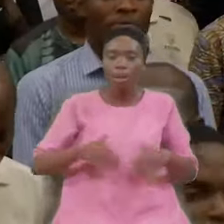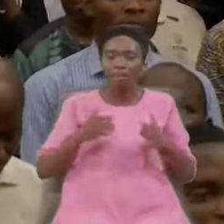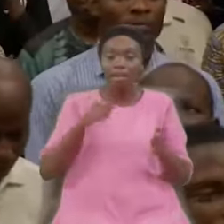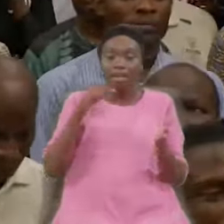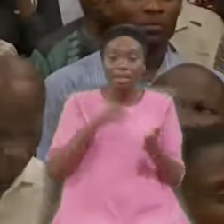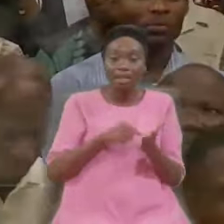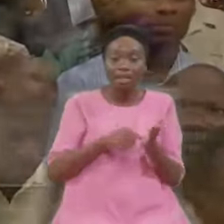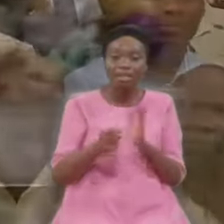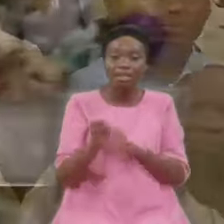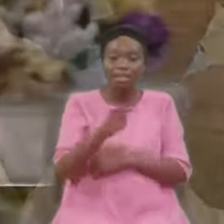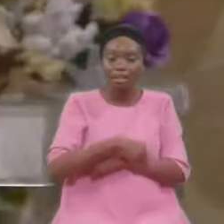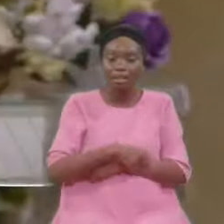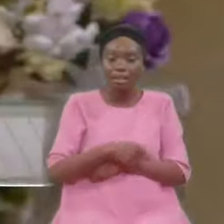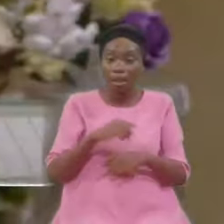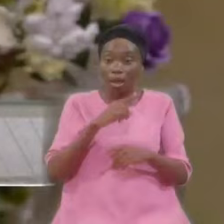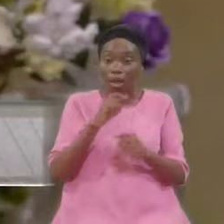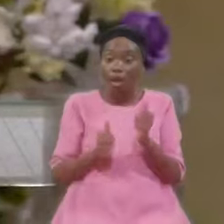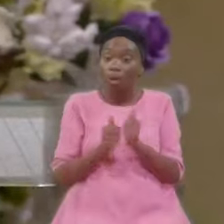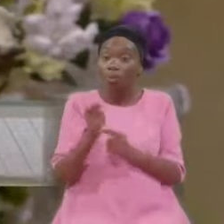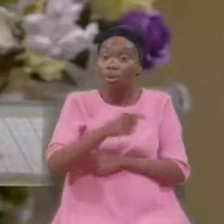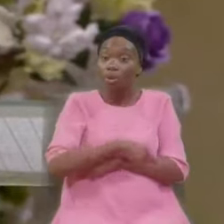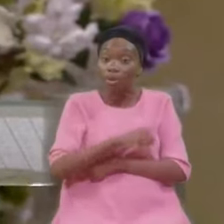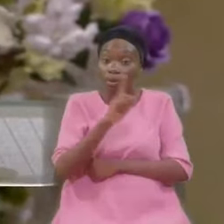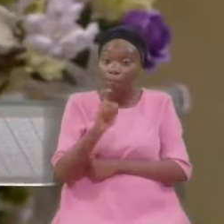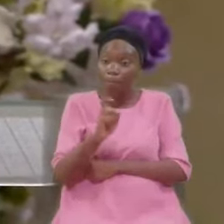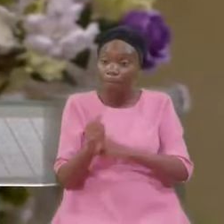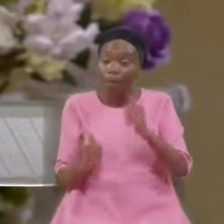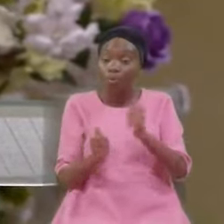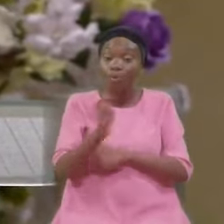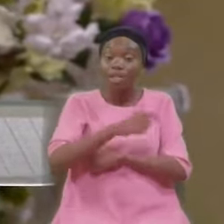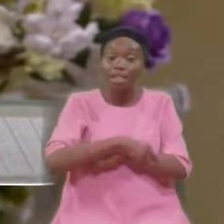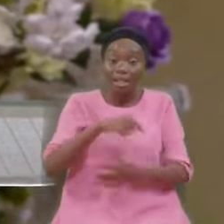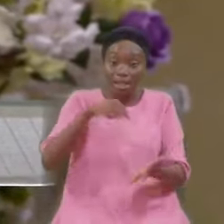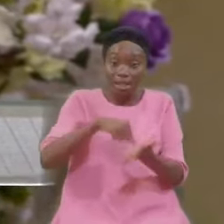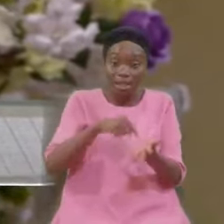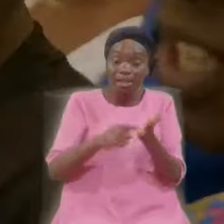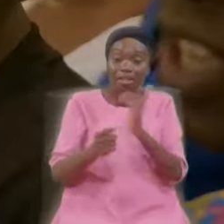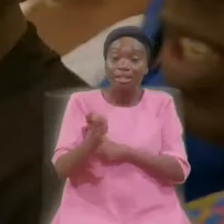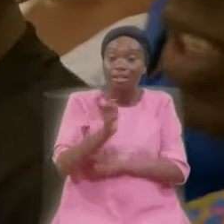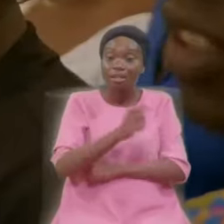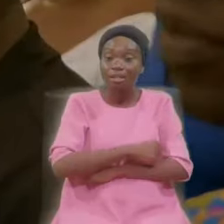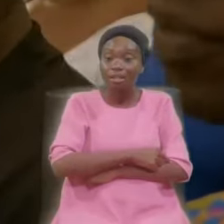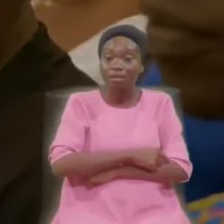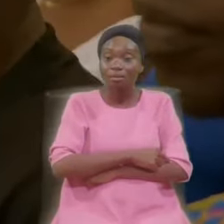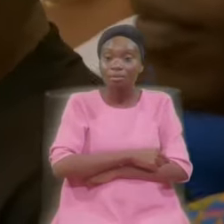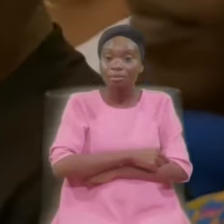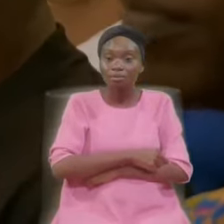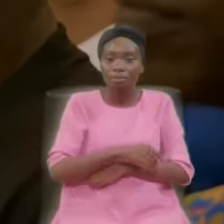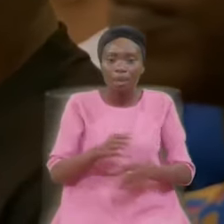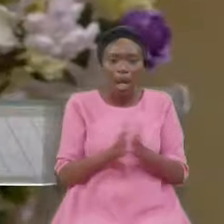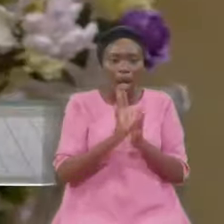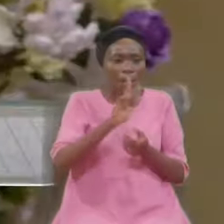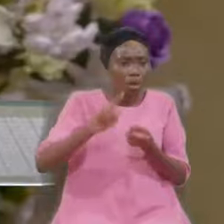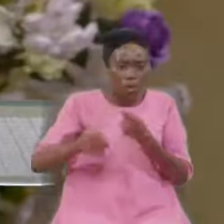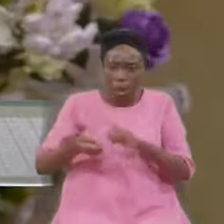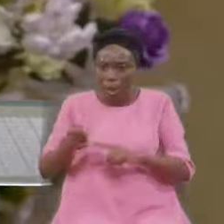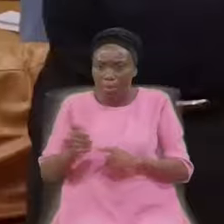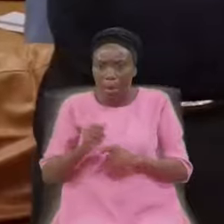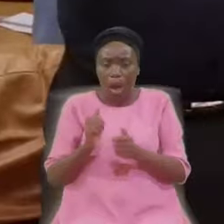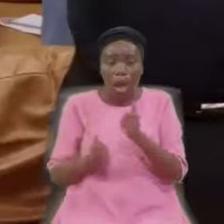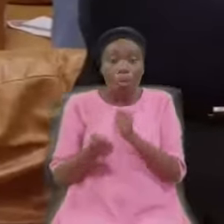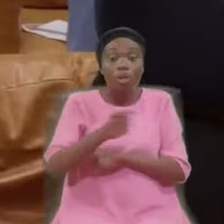This day, which day? I can't hear. I said, which day? Ask your neighbor, which day is your